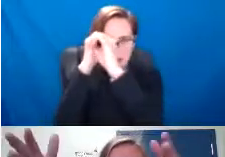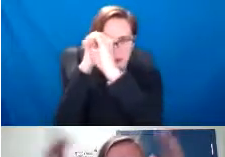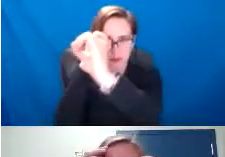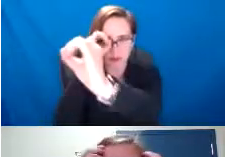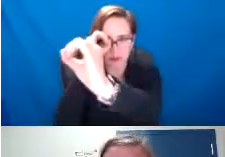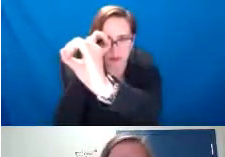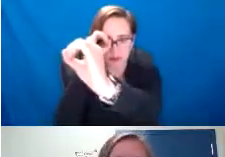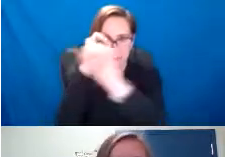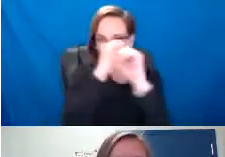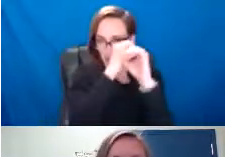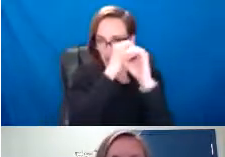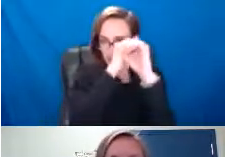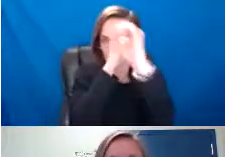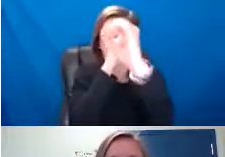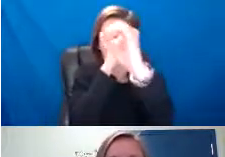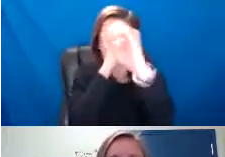perception,